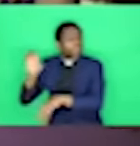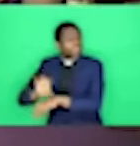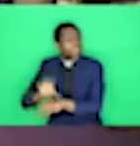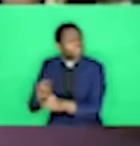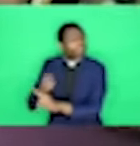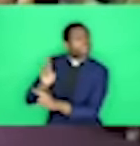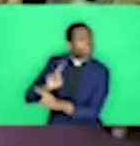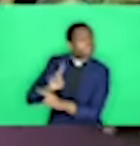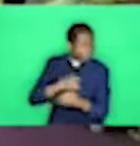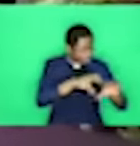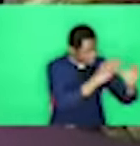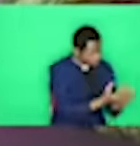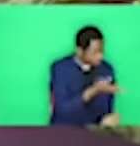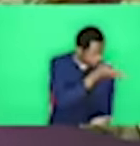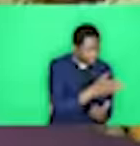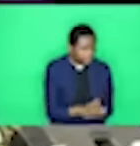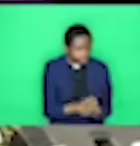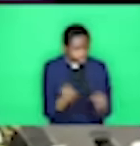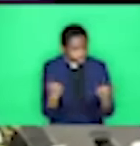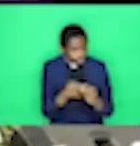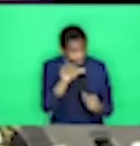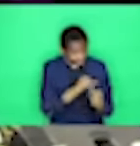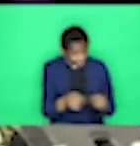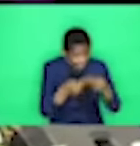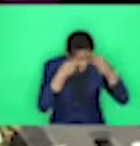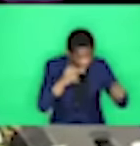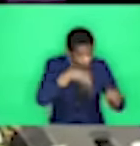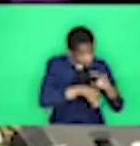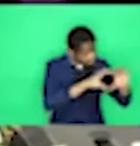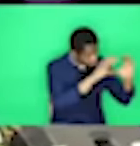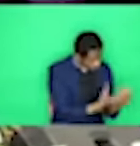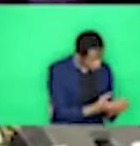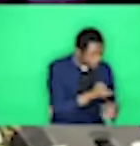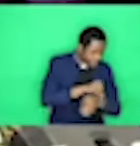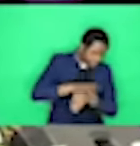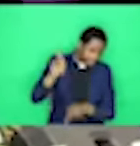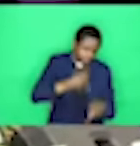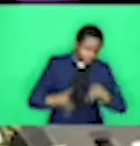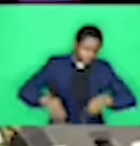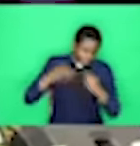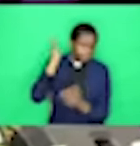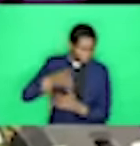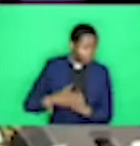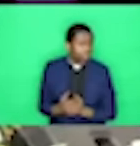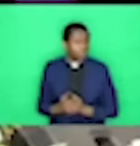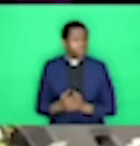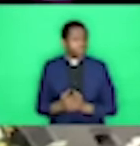whatever goes on in the community impacts on their day-to-day life. So the